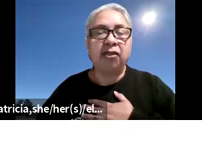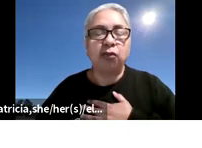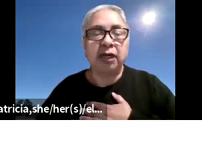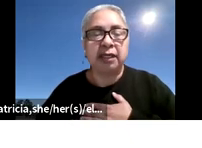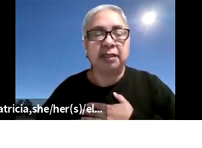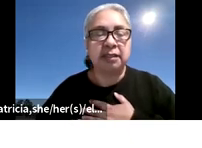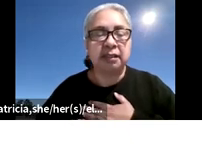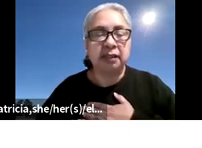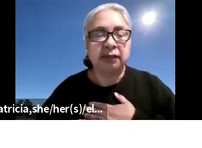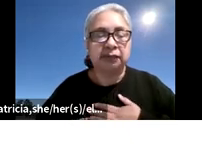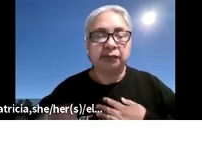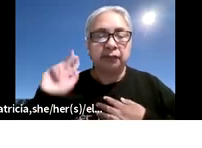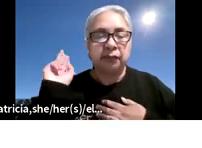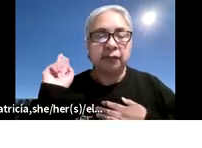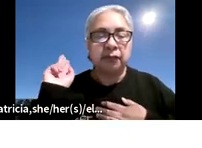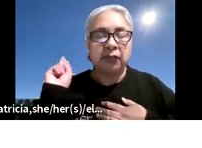And another one is